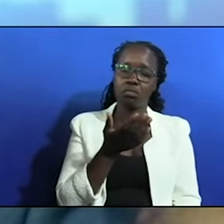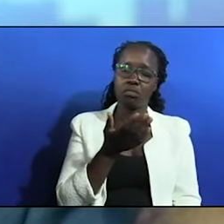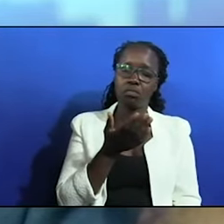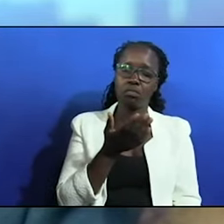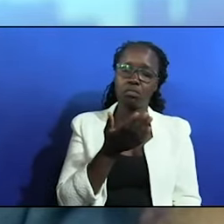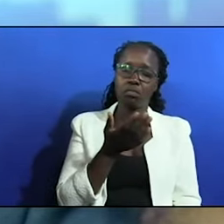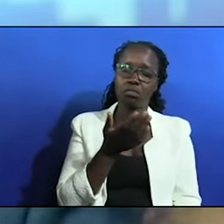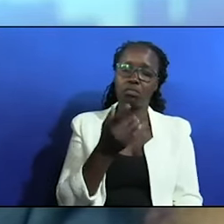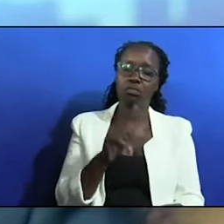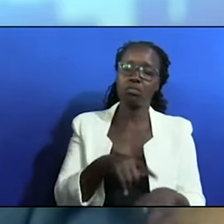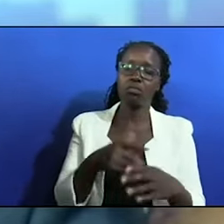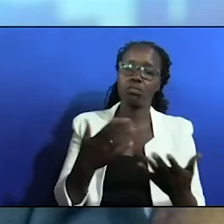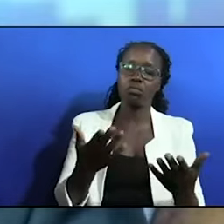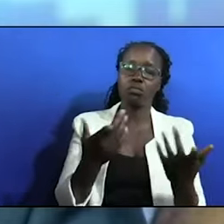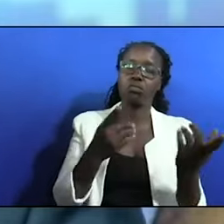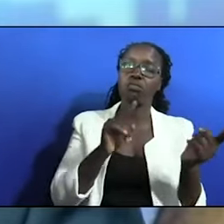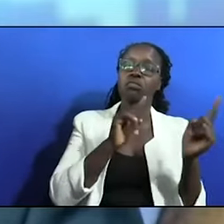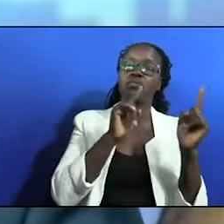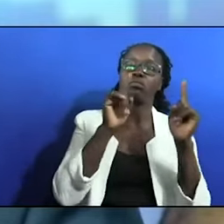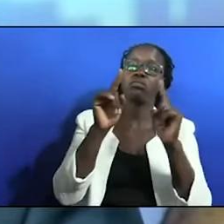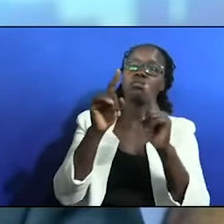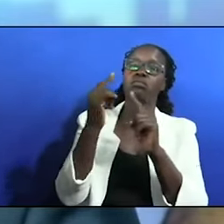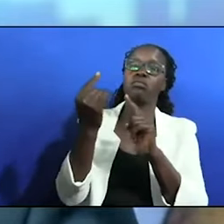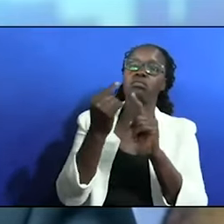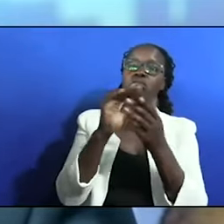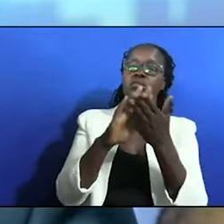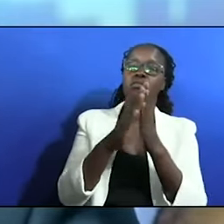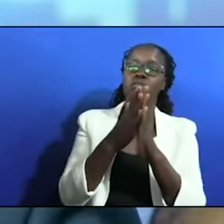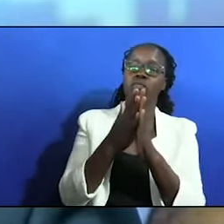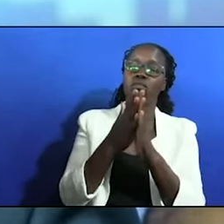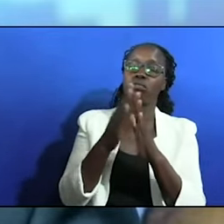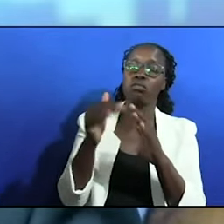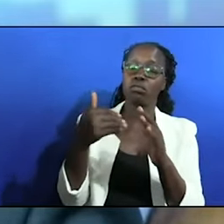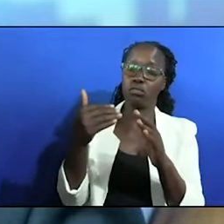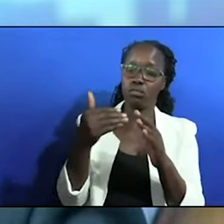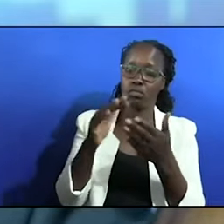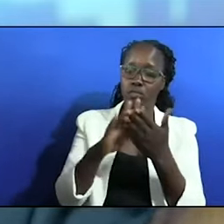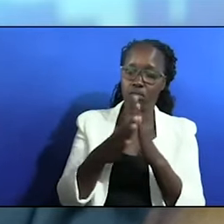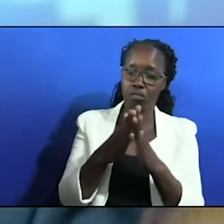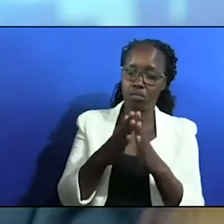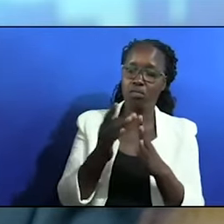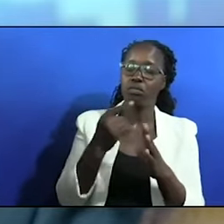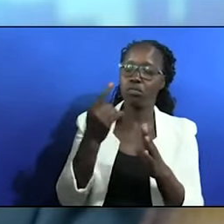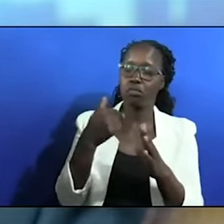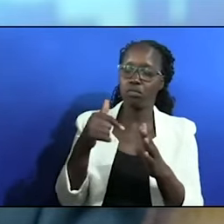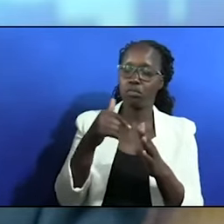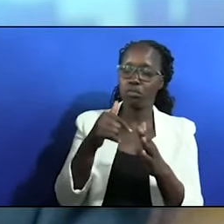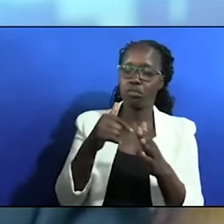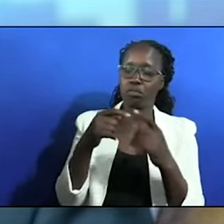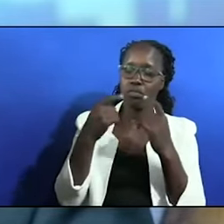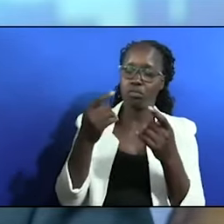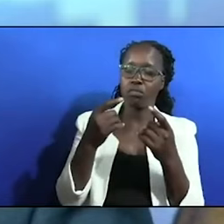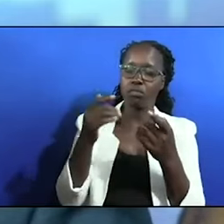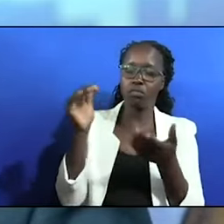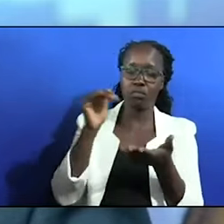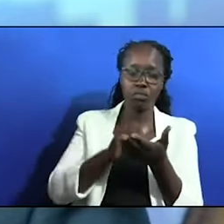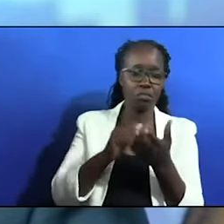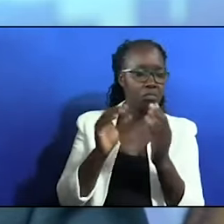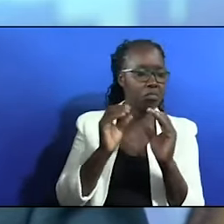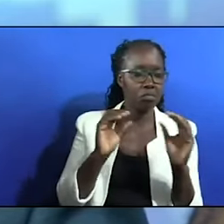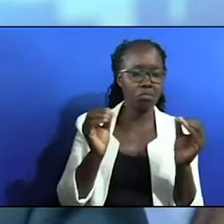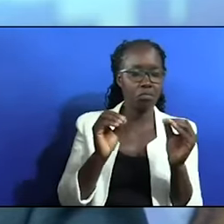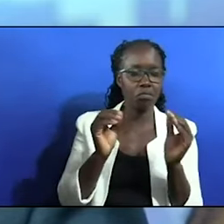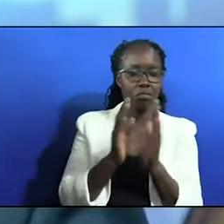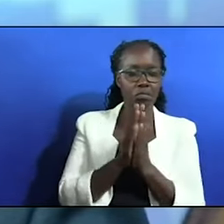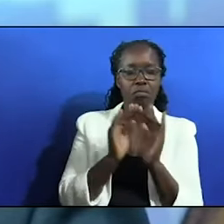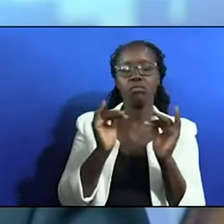And whenever we come to you, you only forgive us and tell us to sin no more. We pray for